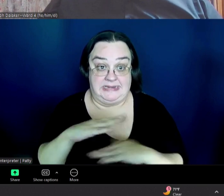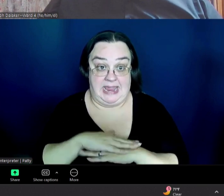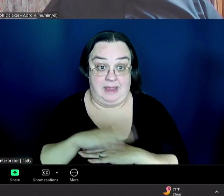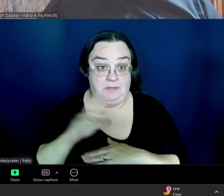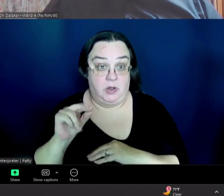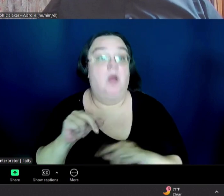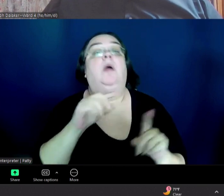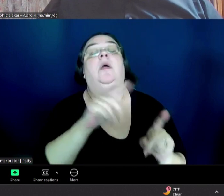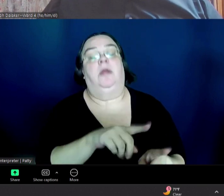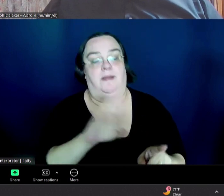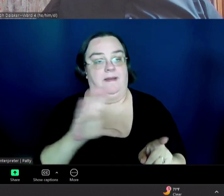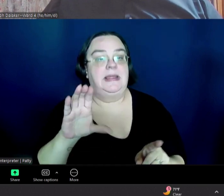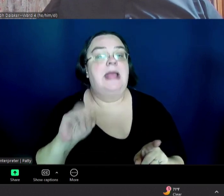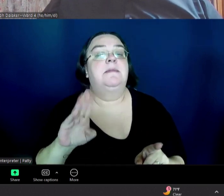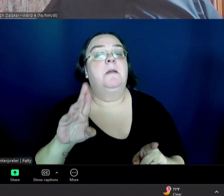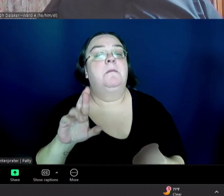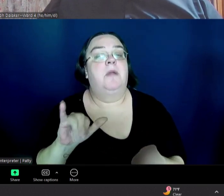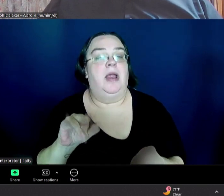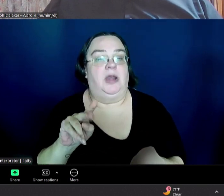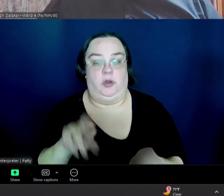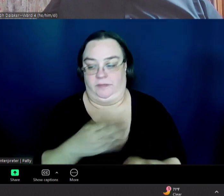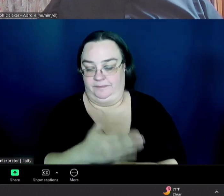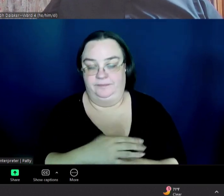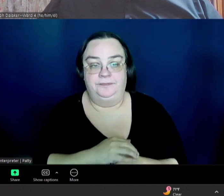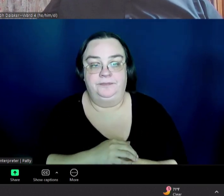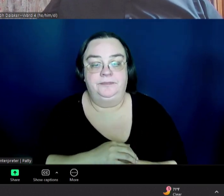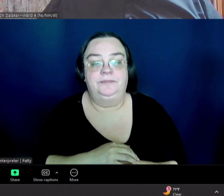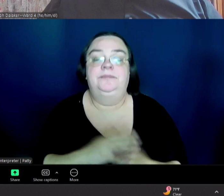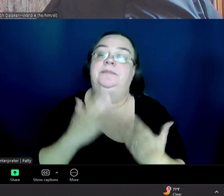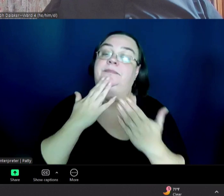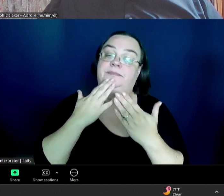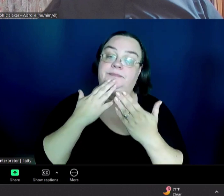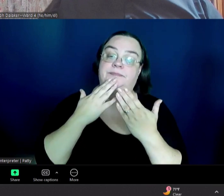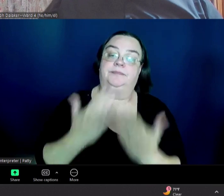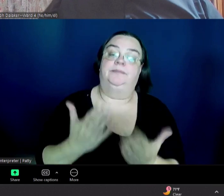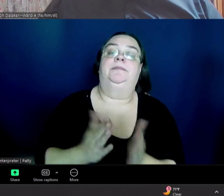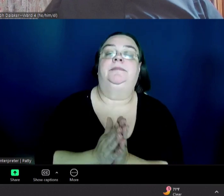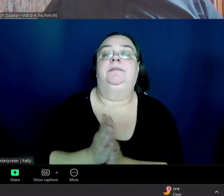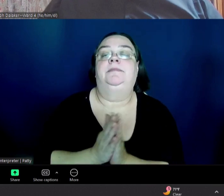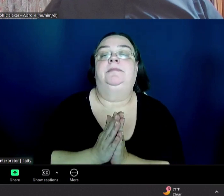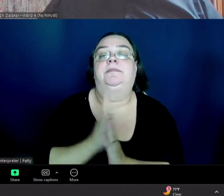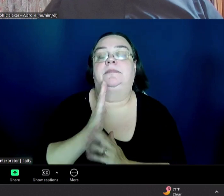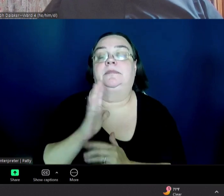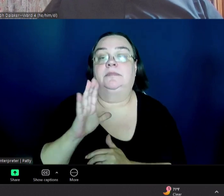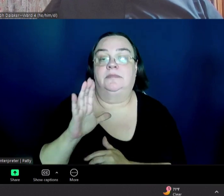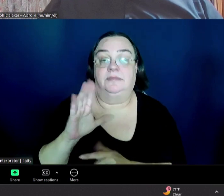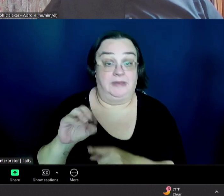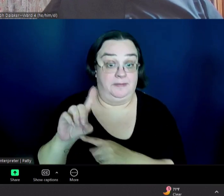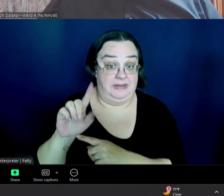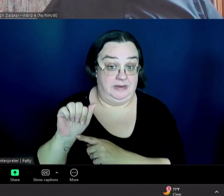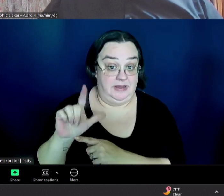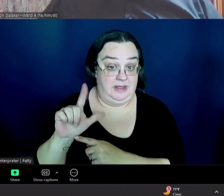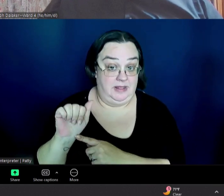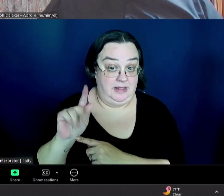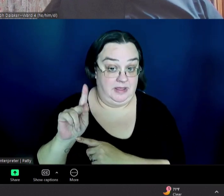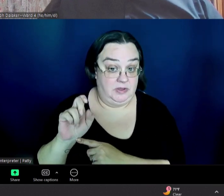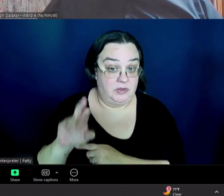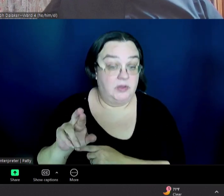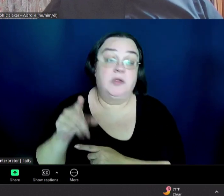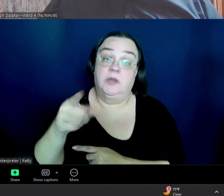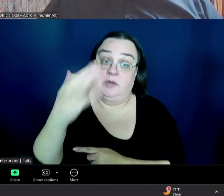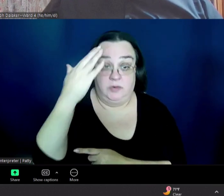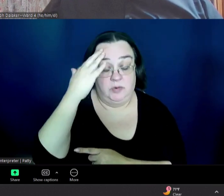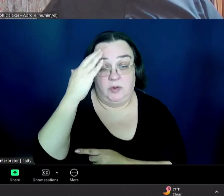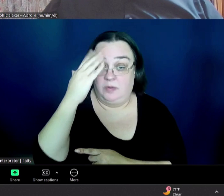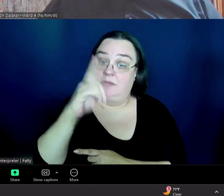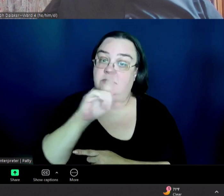Okay, Councilmember Briner. Thank you. Councilmember Gallagher, you know I love this